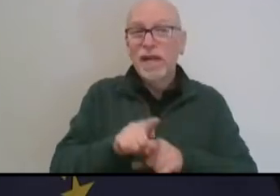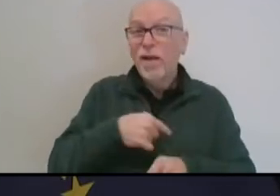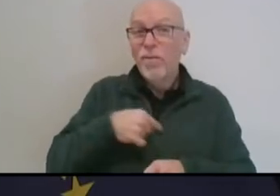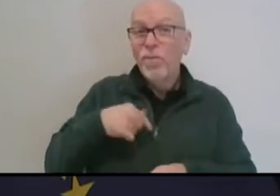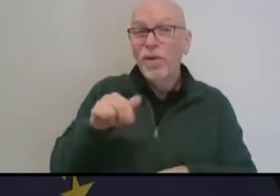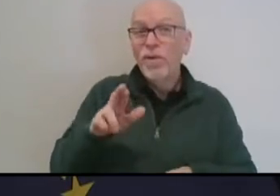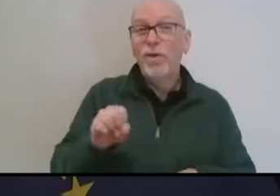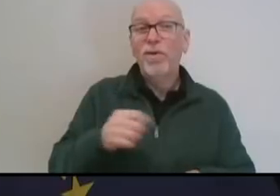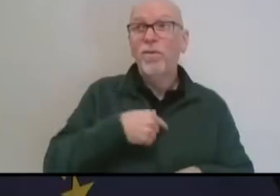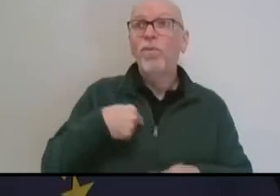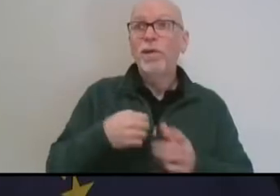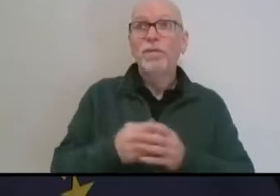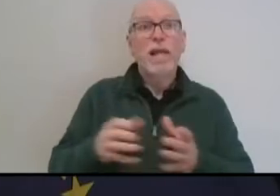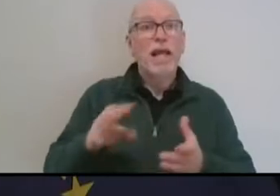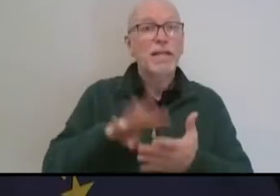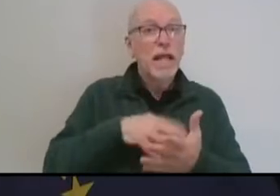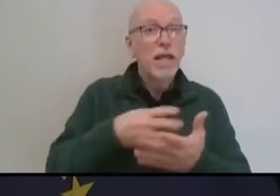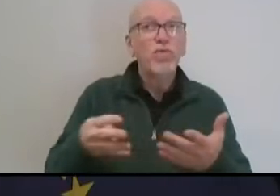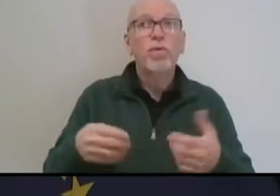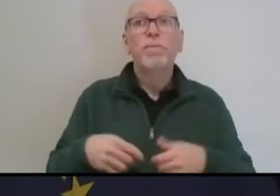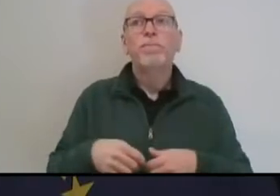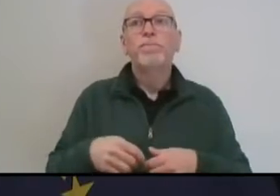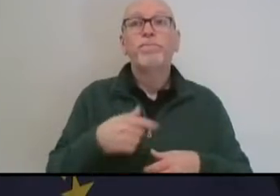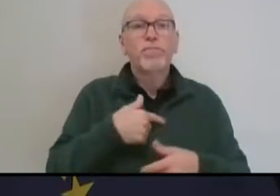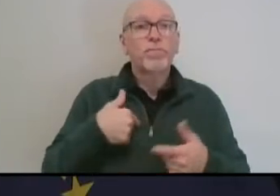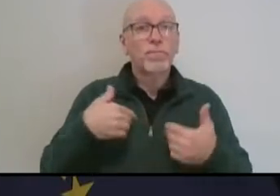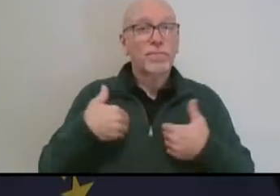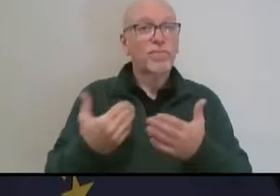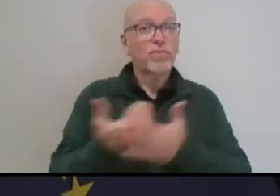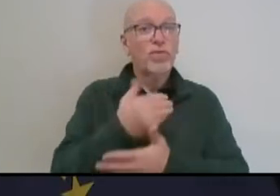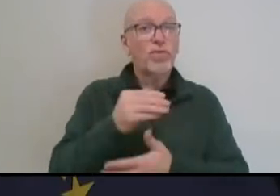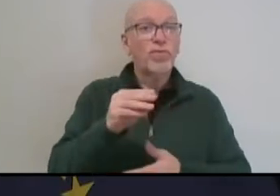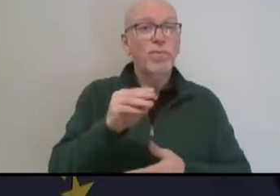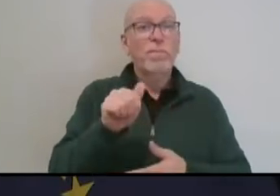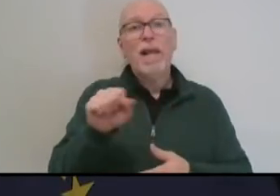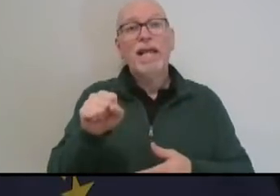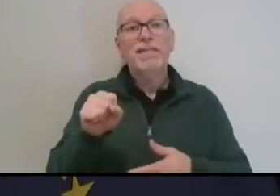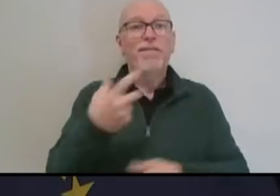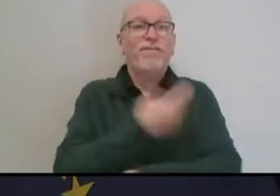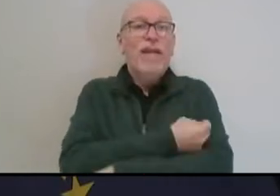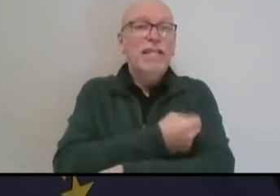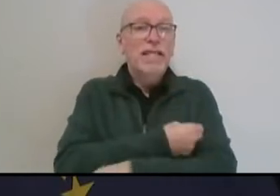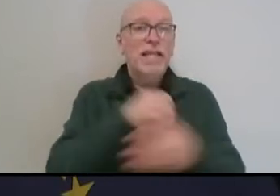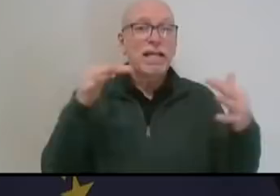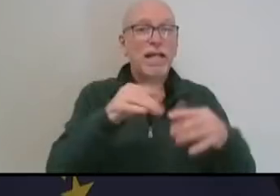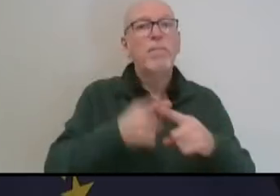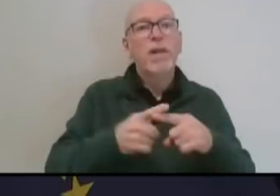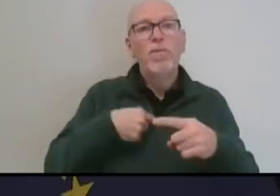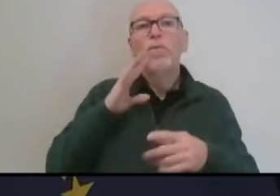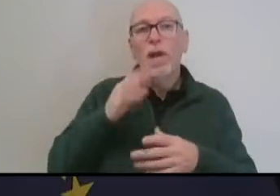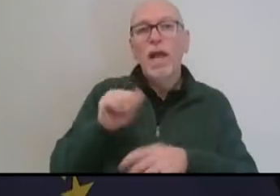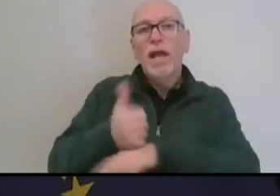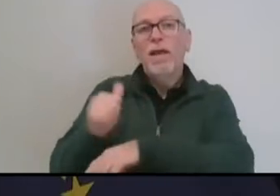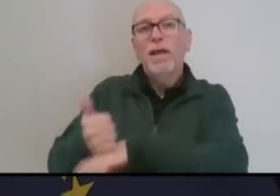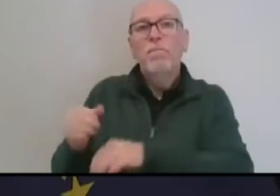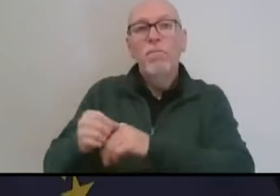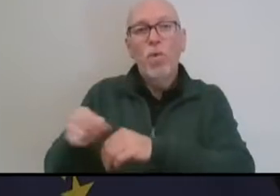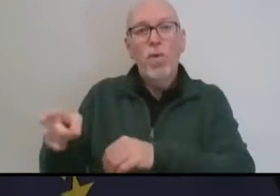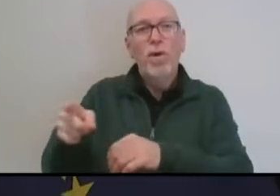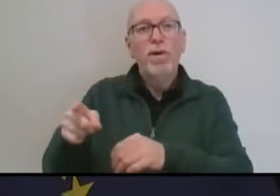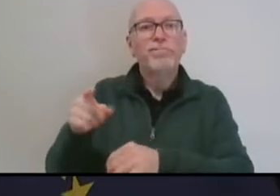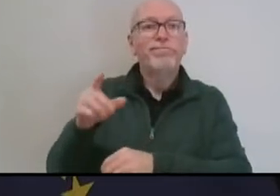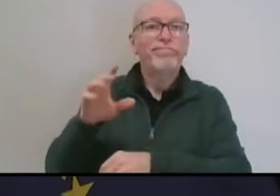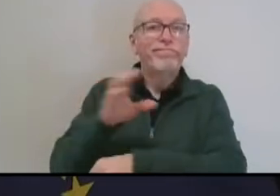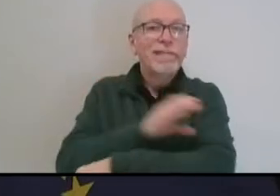are expanding schedules. So not only do we have these new mass vax clinics, but we're also expanding other clinics across the state, their schedules. As we get a little bit